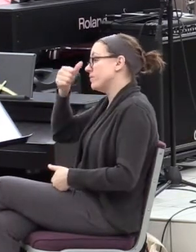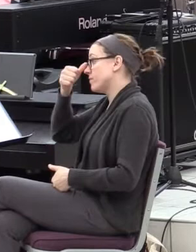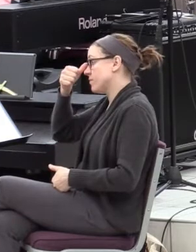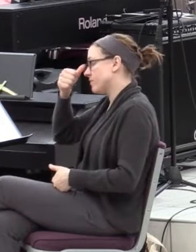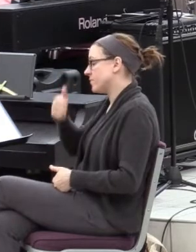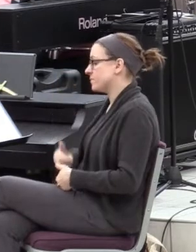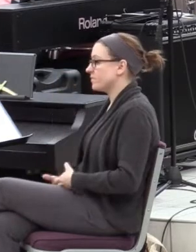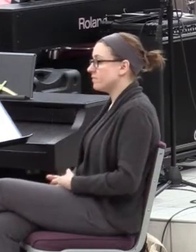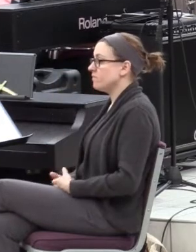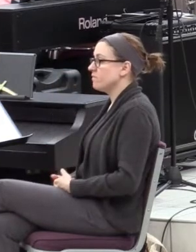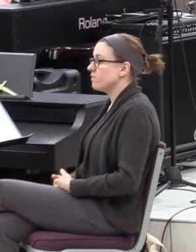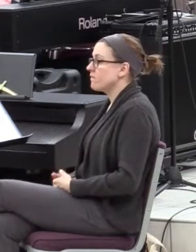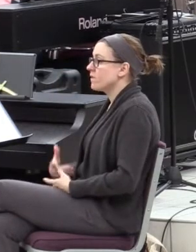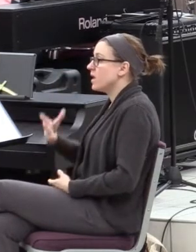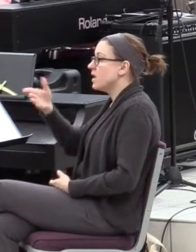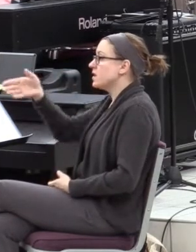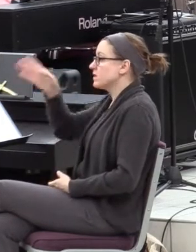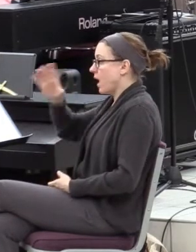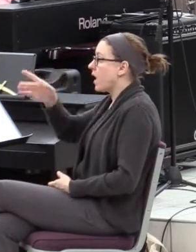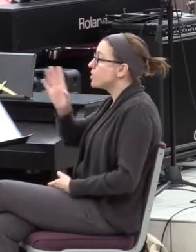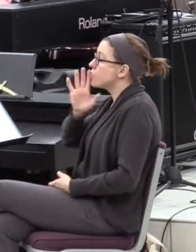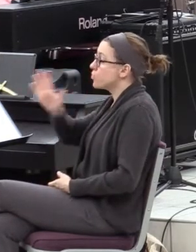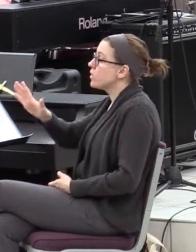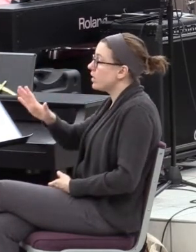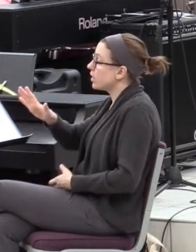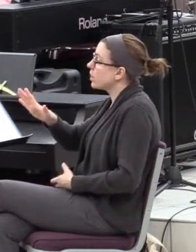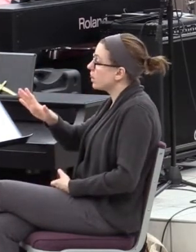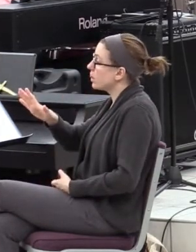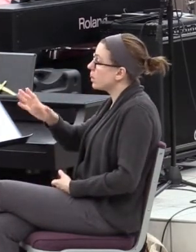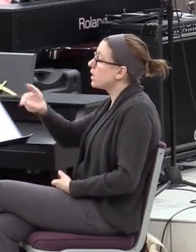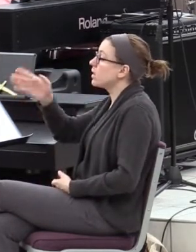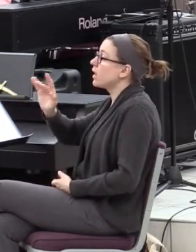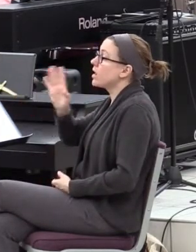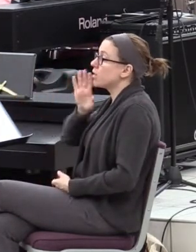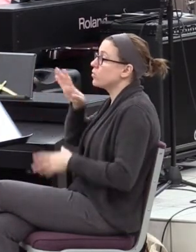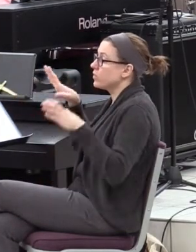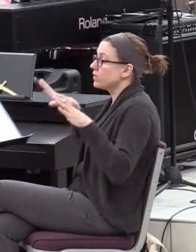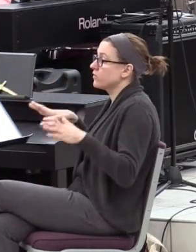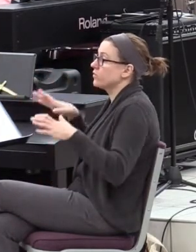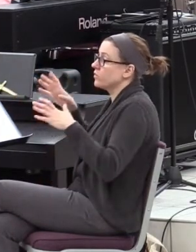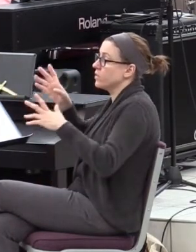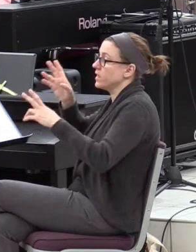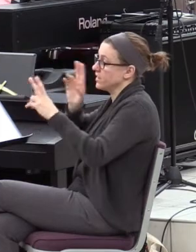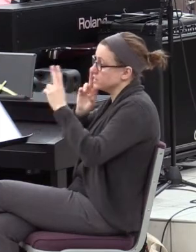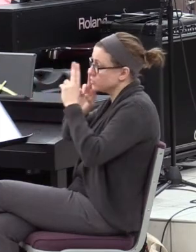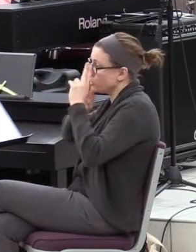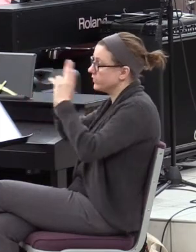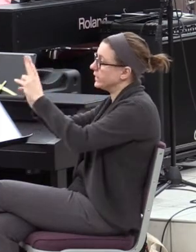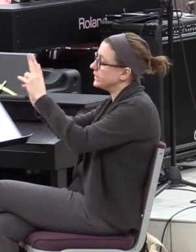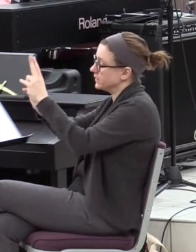and God will do the exalting.